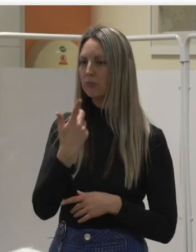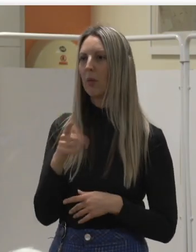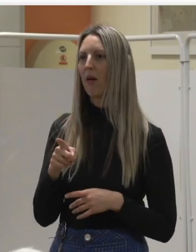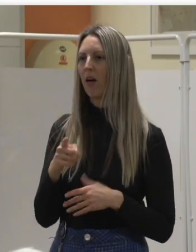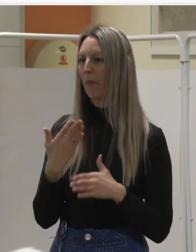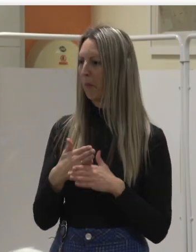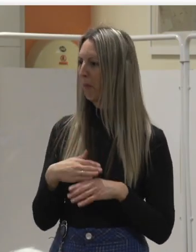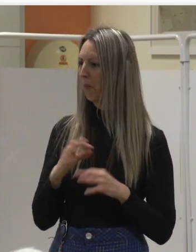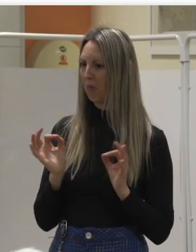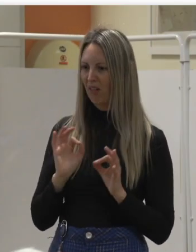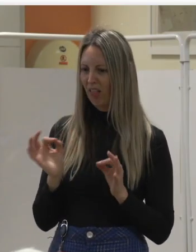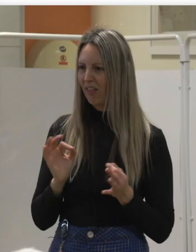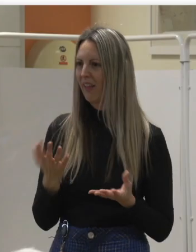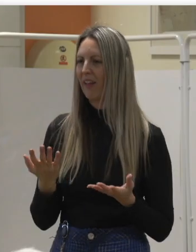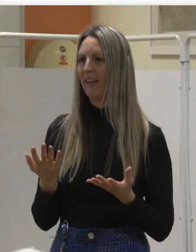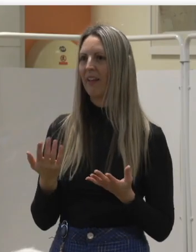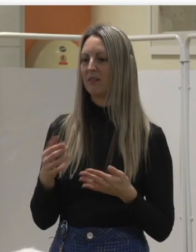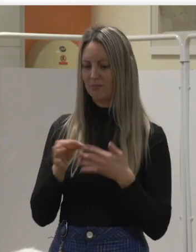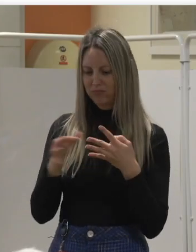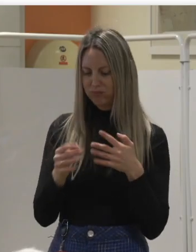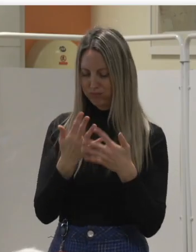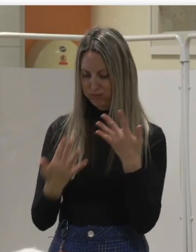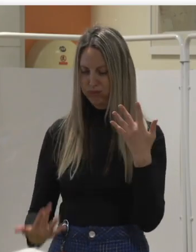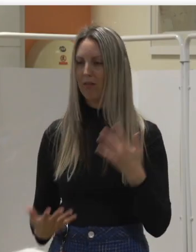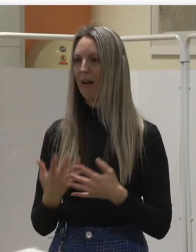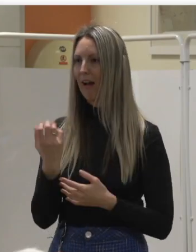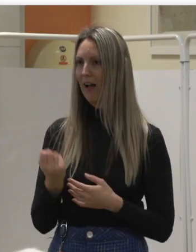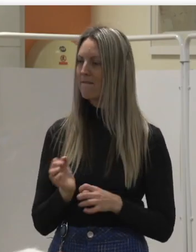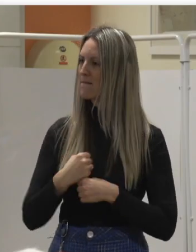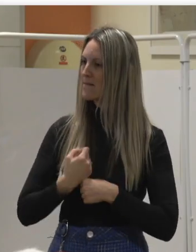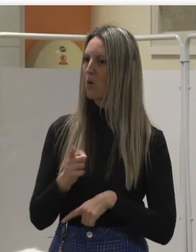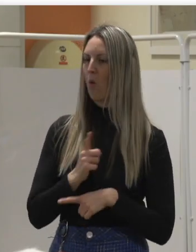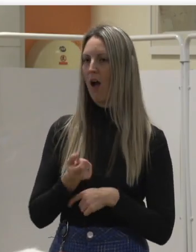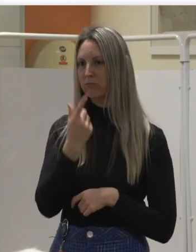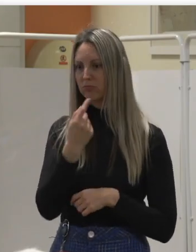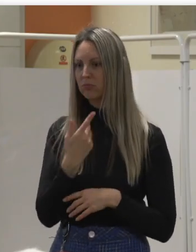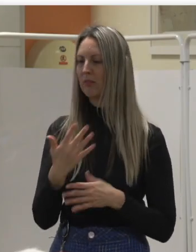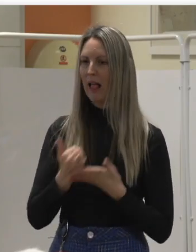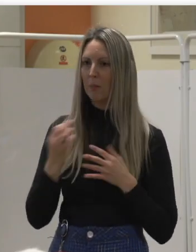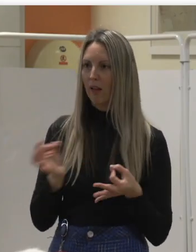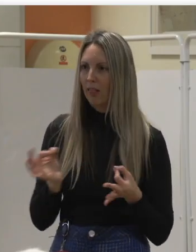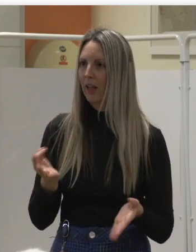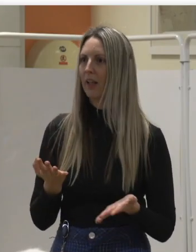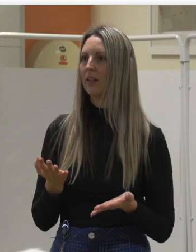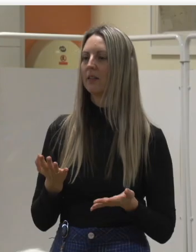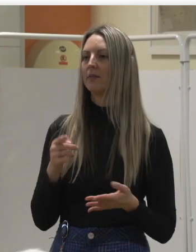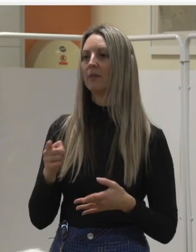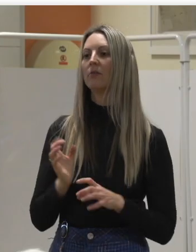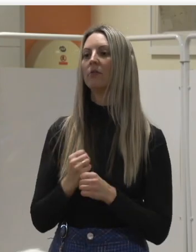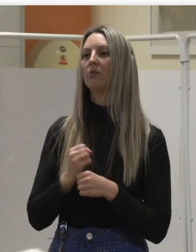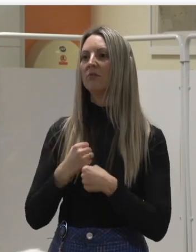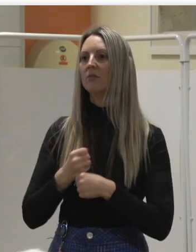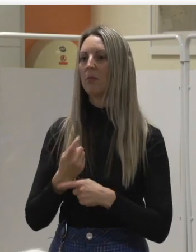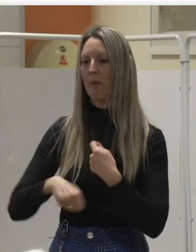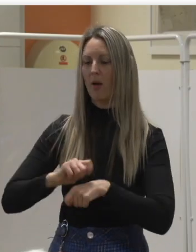not sure what's causing all these symptoms, and that makes you very frustrated. And that frustration turns into anger,